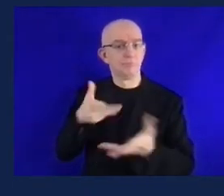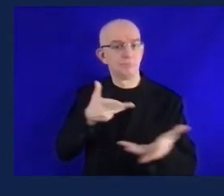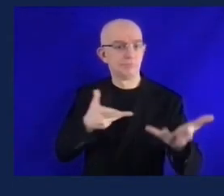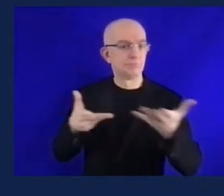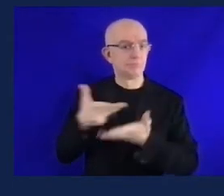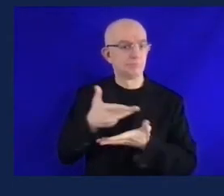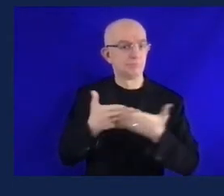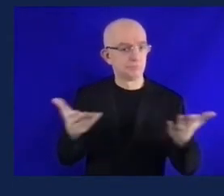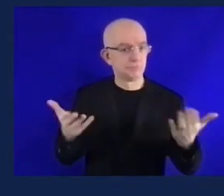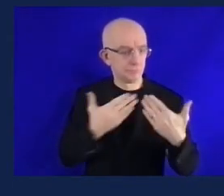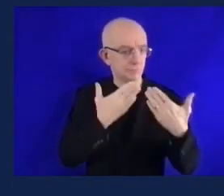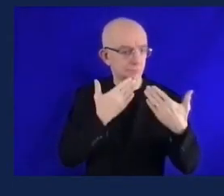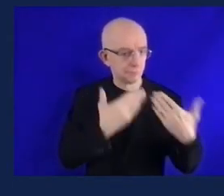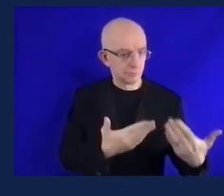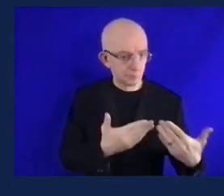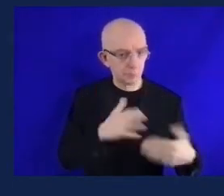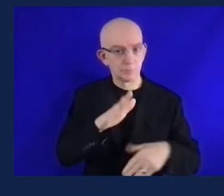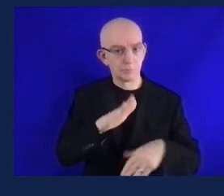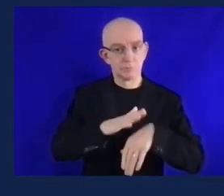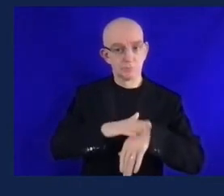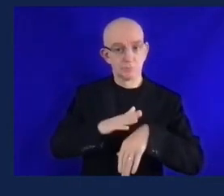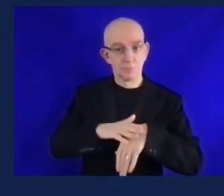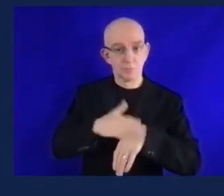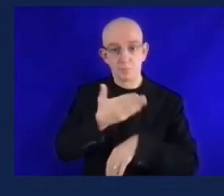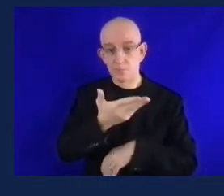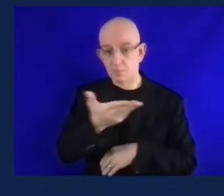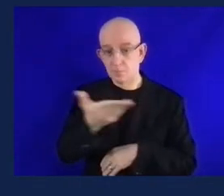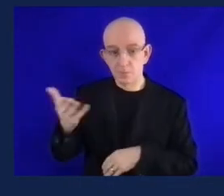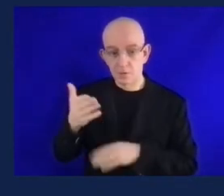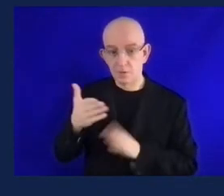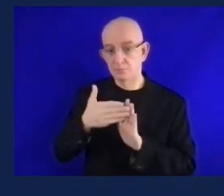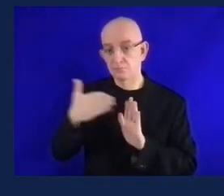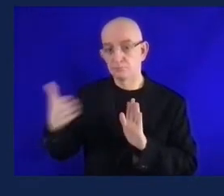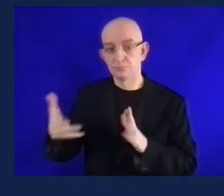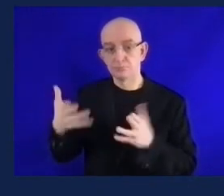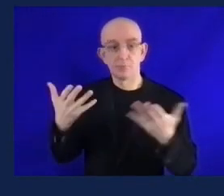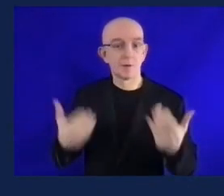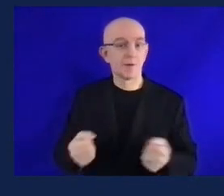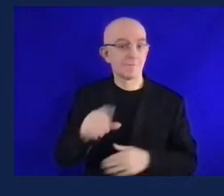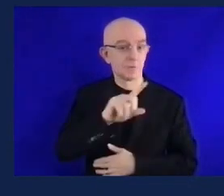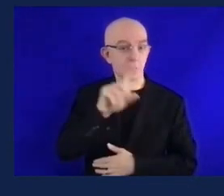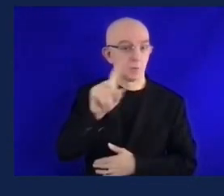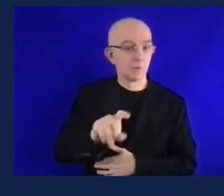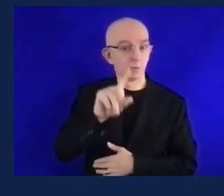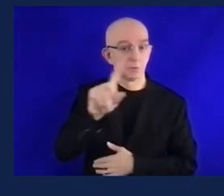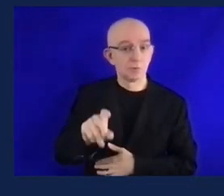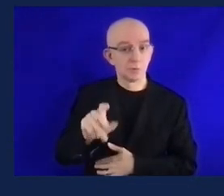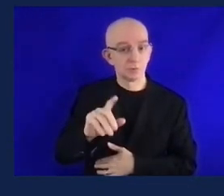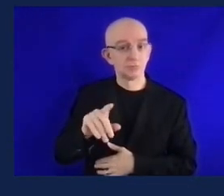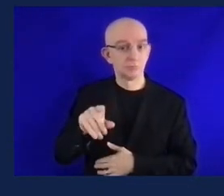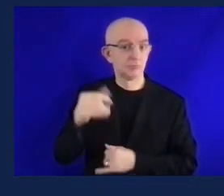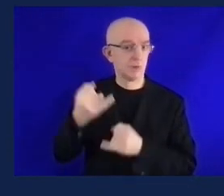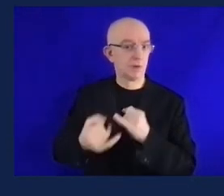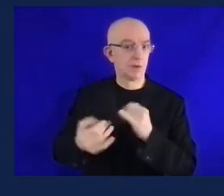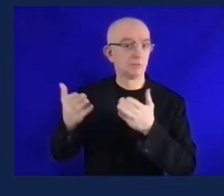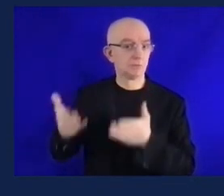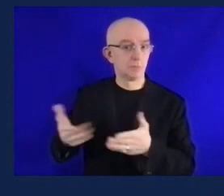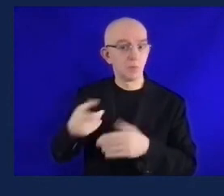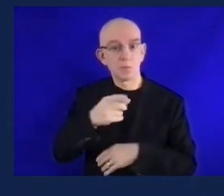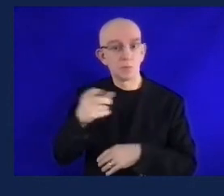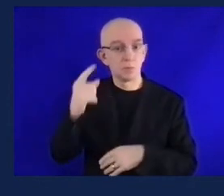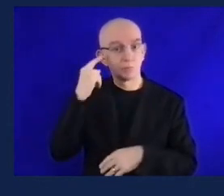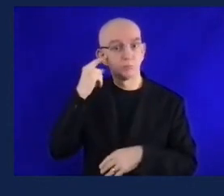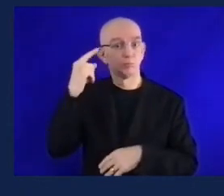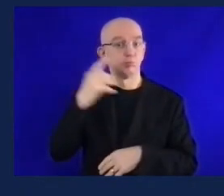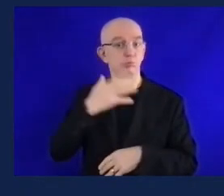the chat box. And now I'm really pleased to hand over to our final presenter, Laura Gutierrez, who since retiring